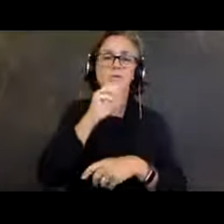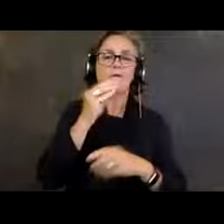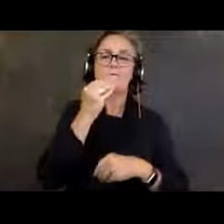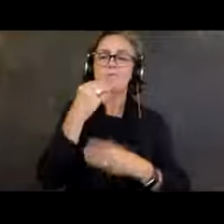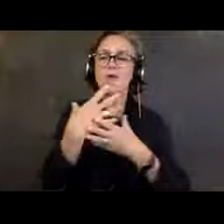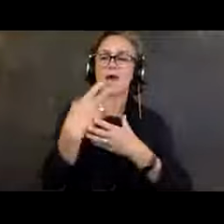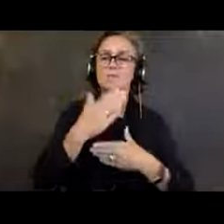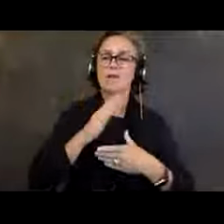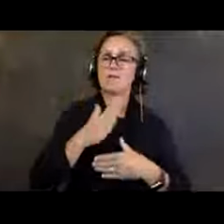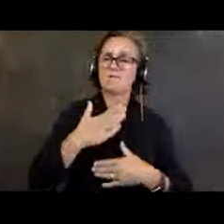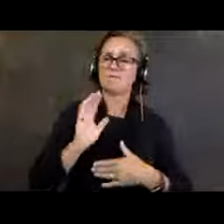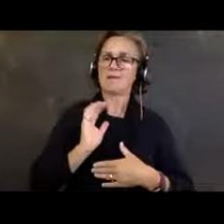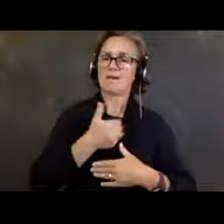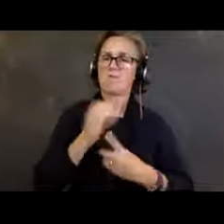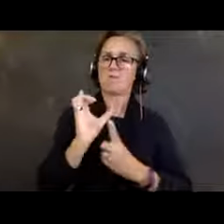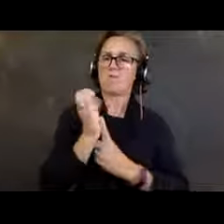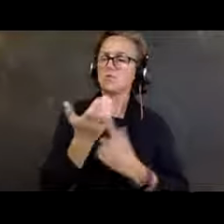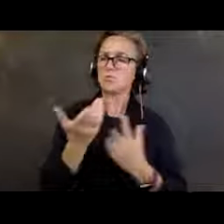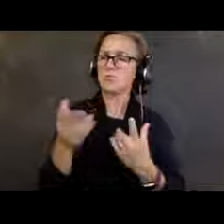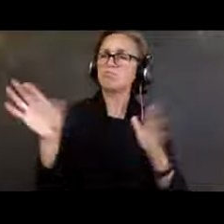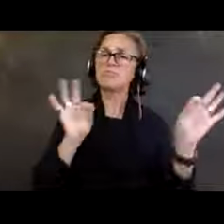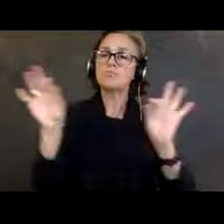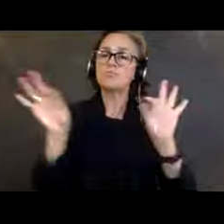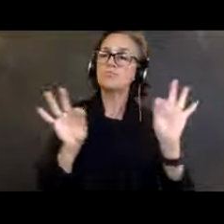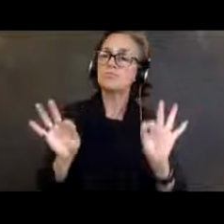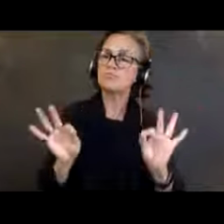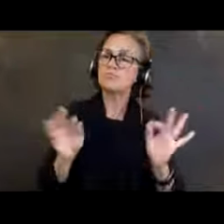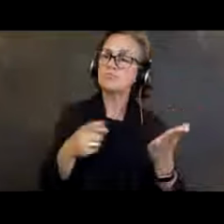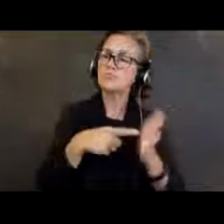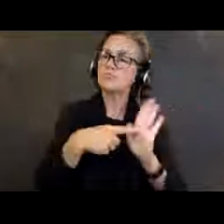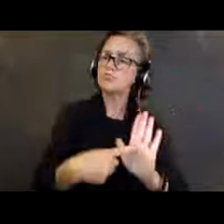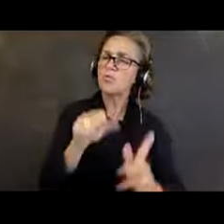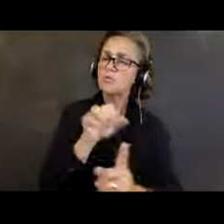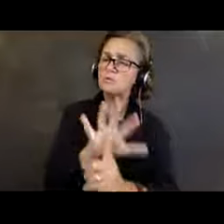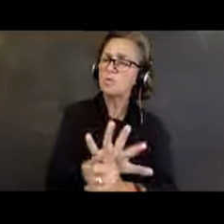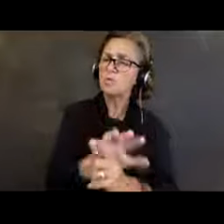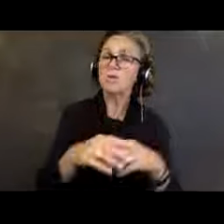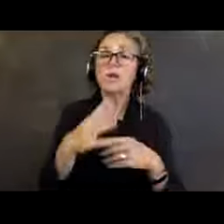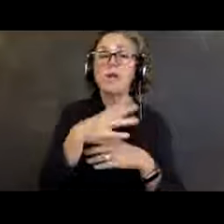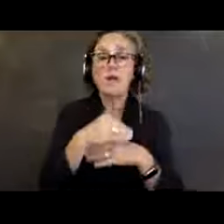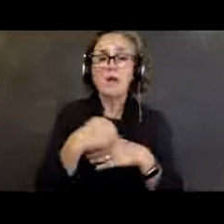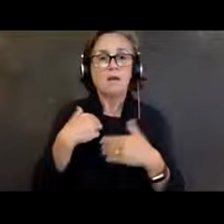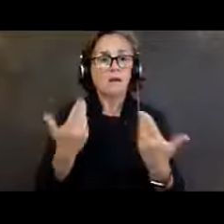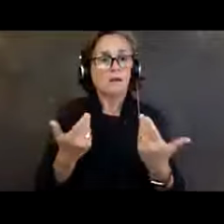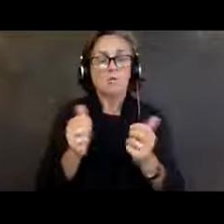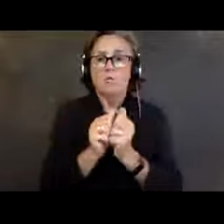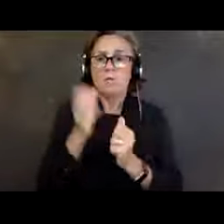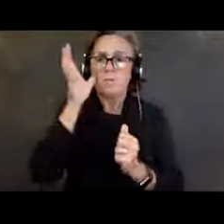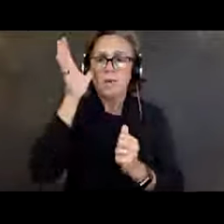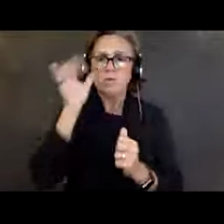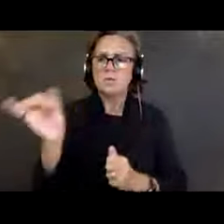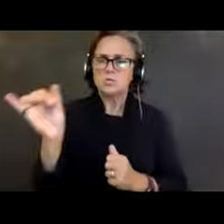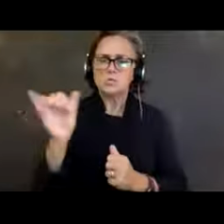that you eat culturally. And then also I definitely encourage parents as well as children to model for them to get involved in